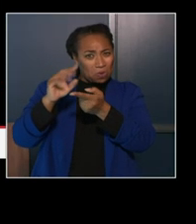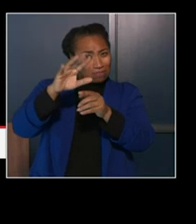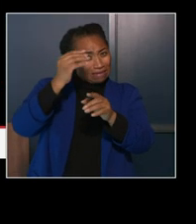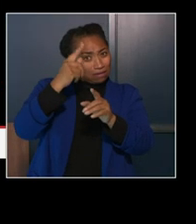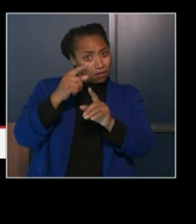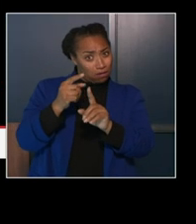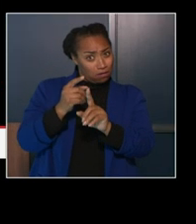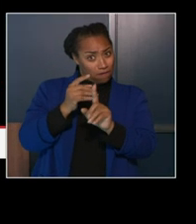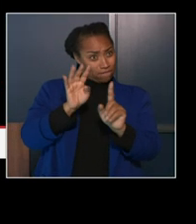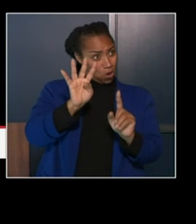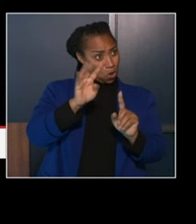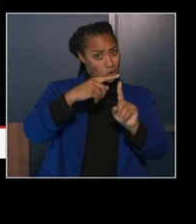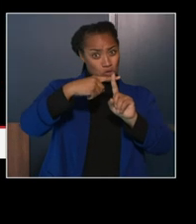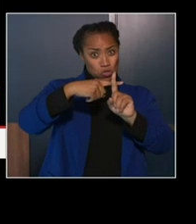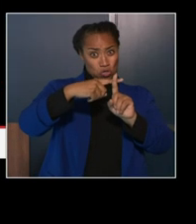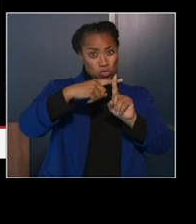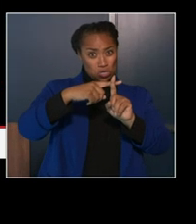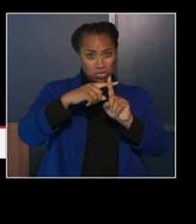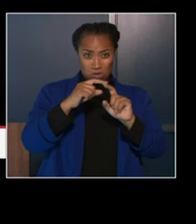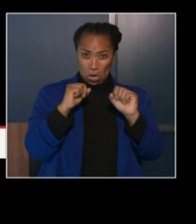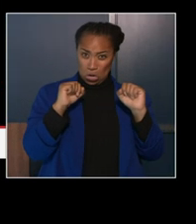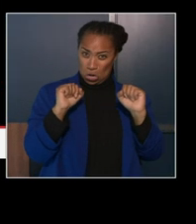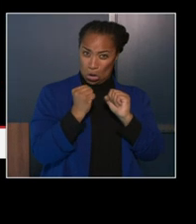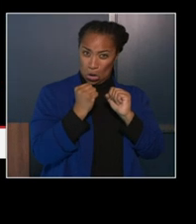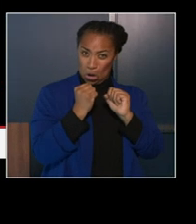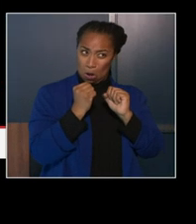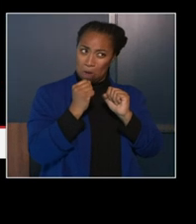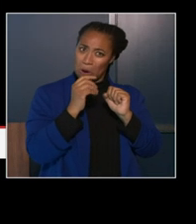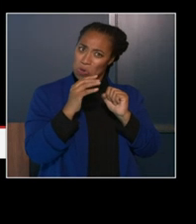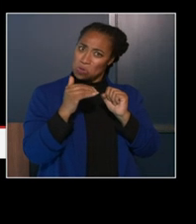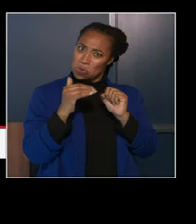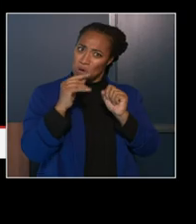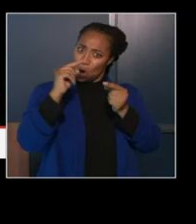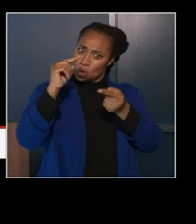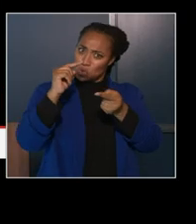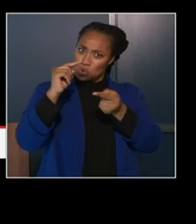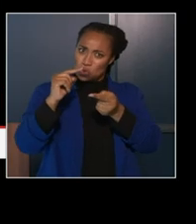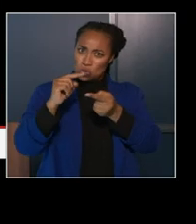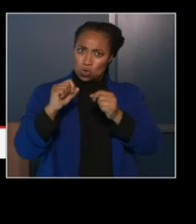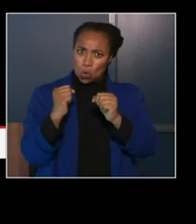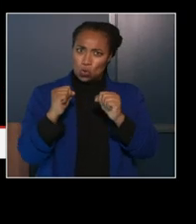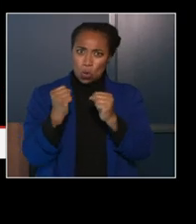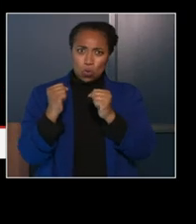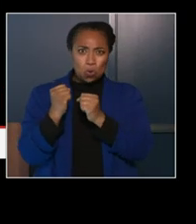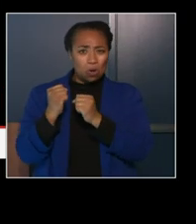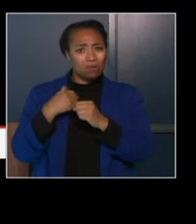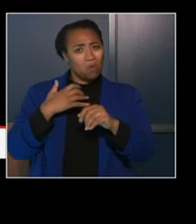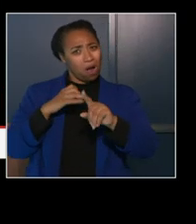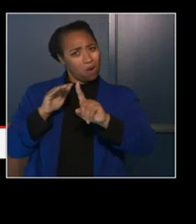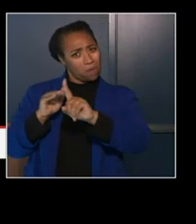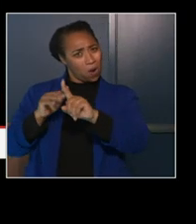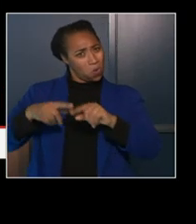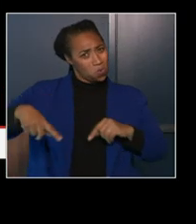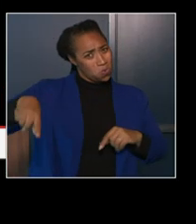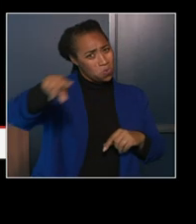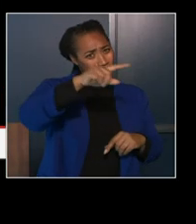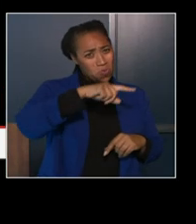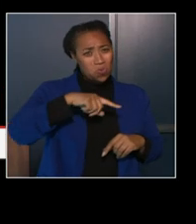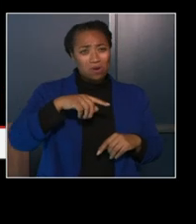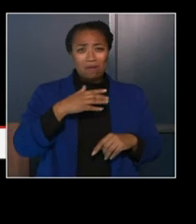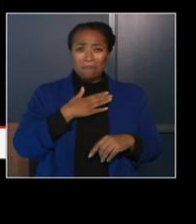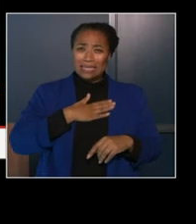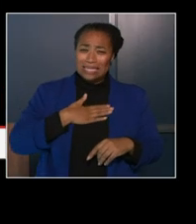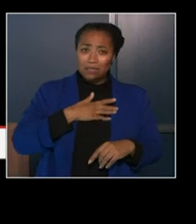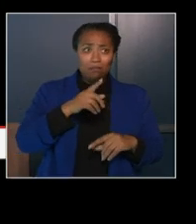morning. As Mayor Bowser urged, we need people to come into shelter. These are fatally cold temperatures. With that, I'll turn it over to Director Tim